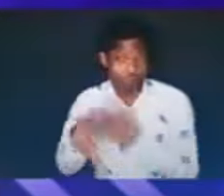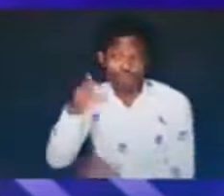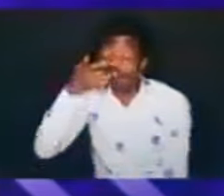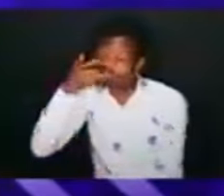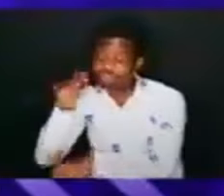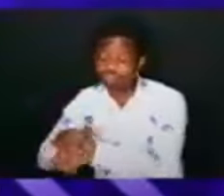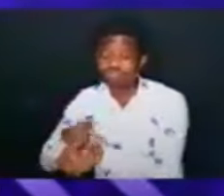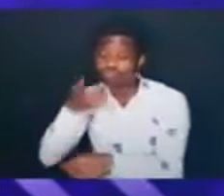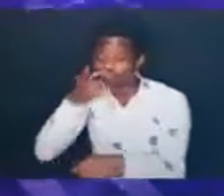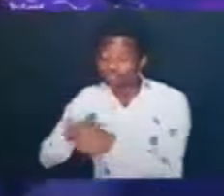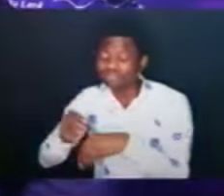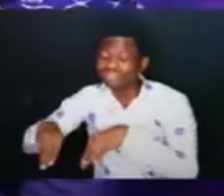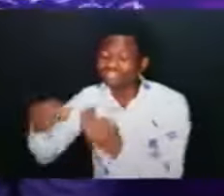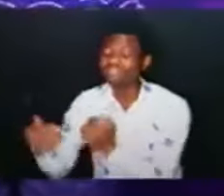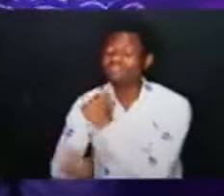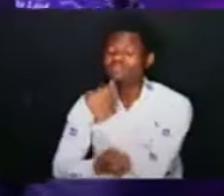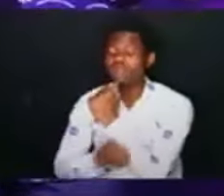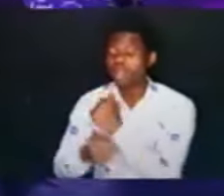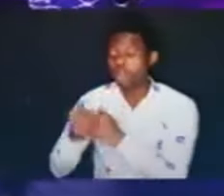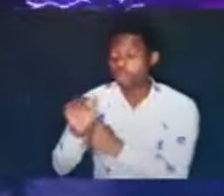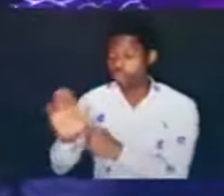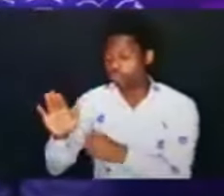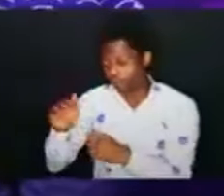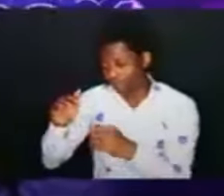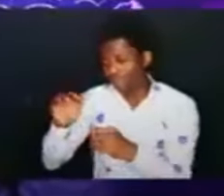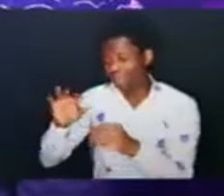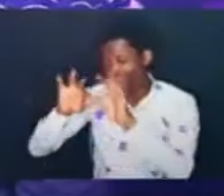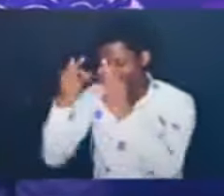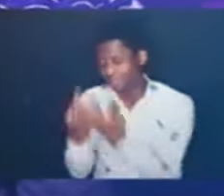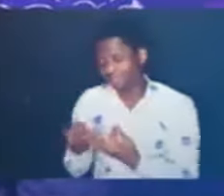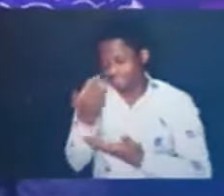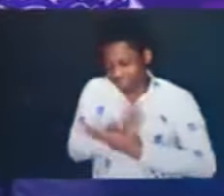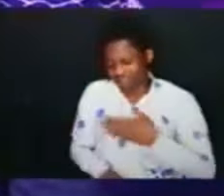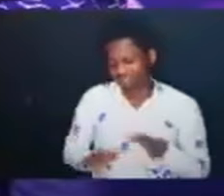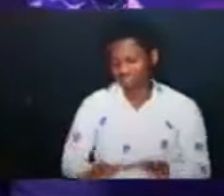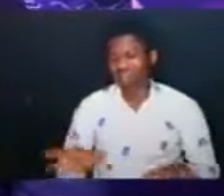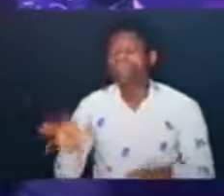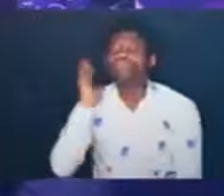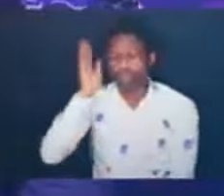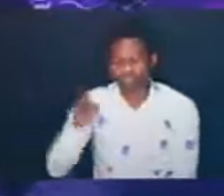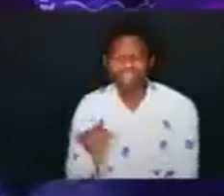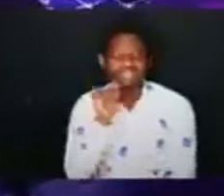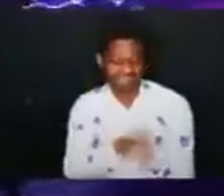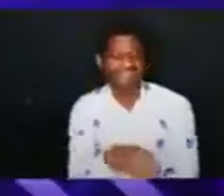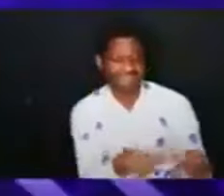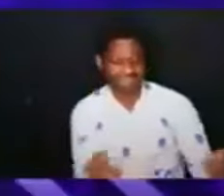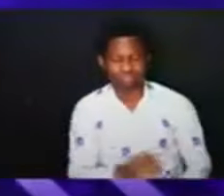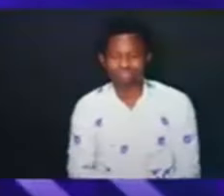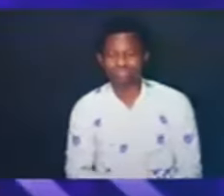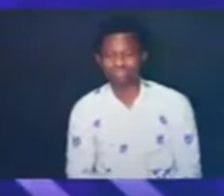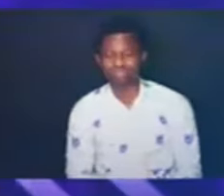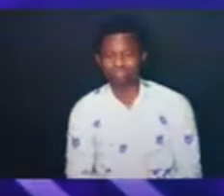and his descendants. Adofunum ye nkai se sa asase ena onyame she Abraham bo se odibema ono ene nasefo. Now this is